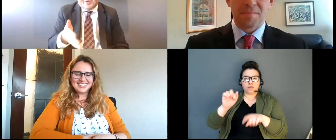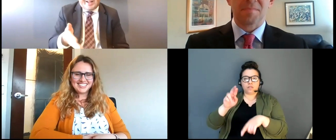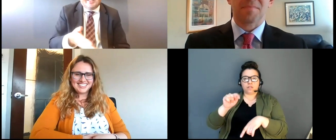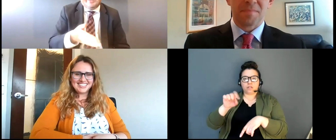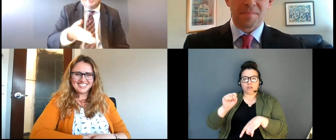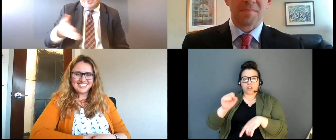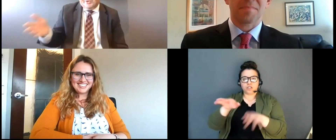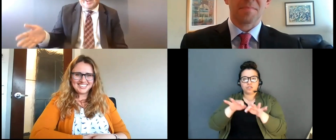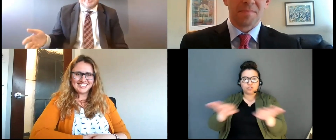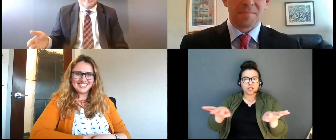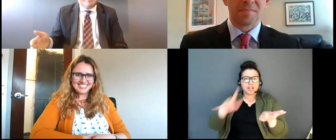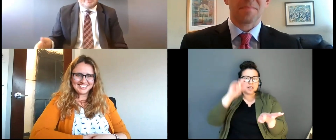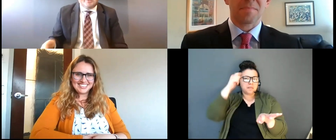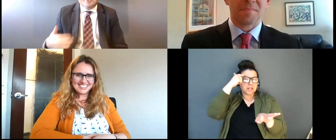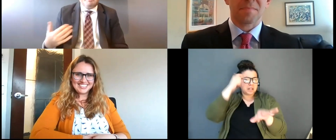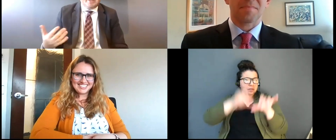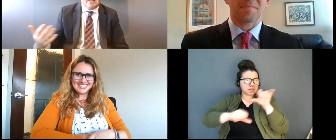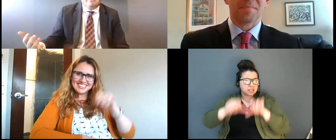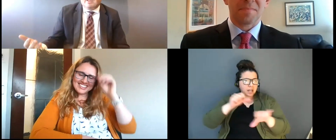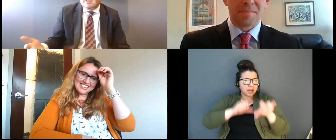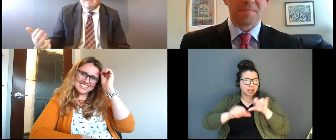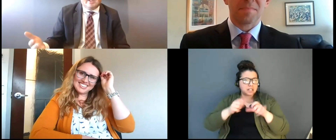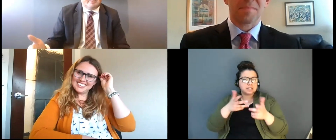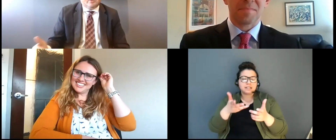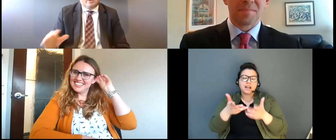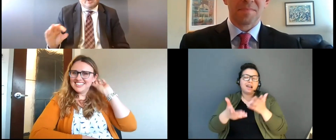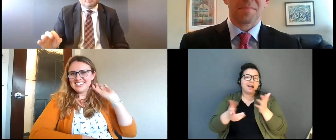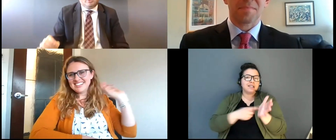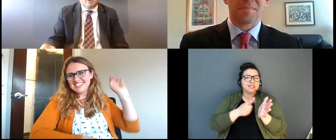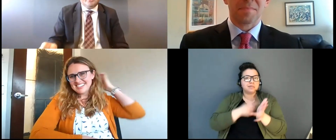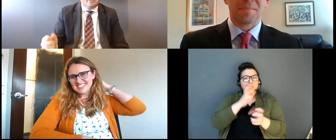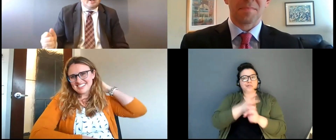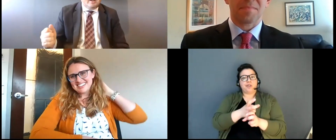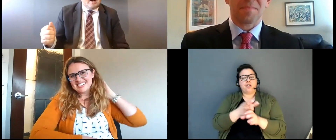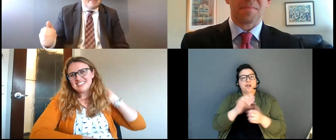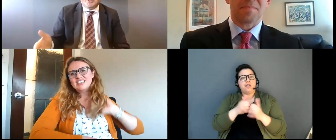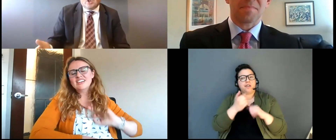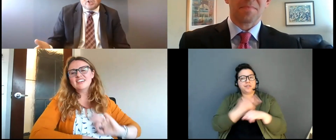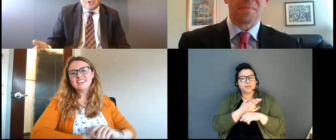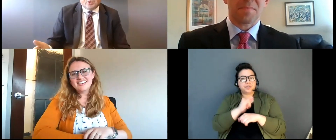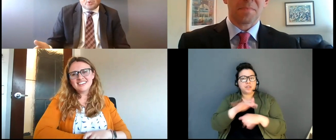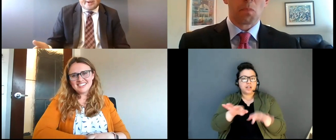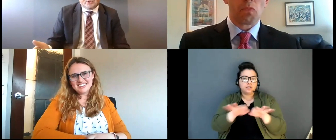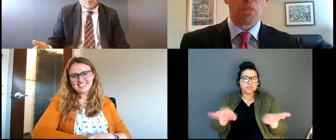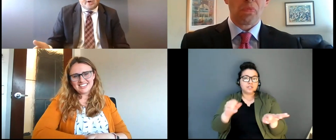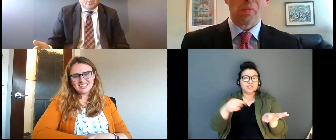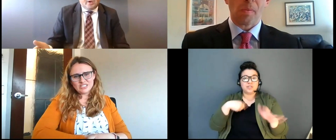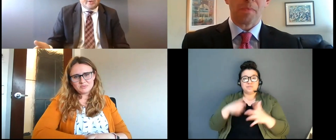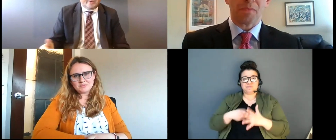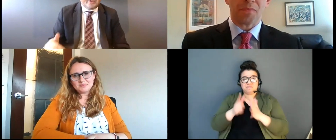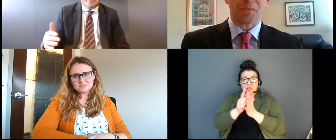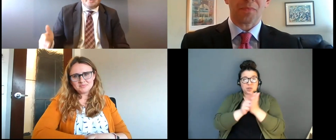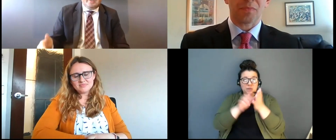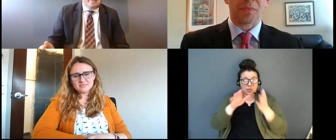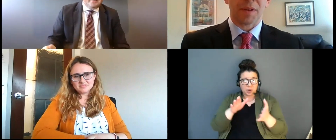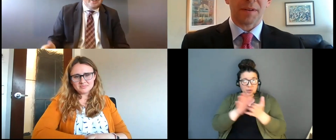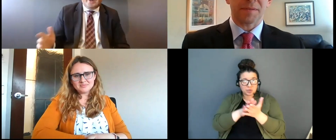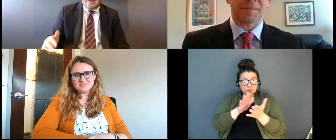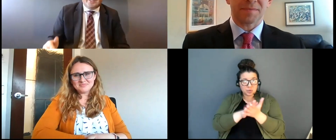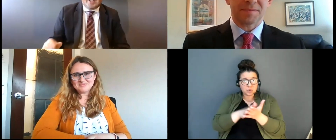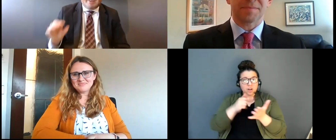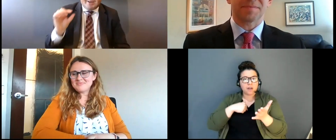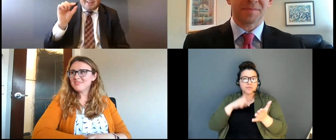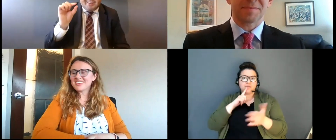you can translate those degrees to something else. But I loved liberal arts. I started law school when I was 21, which,